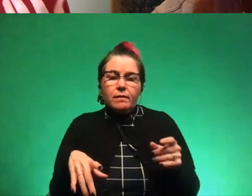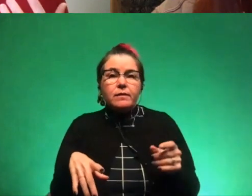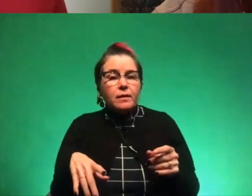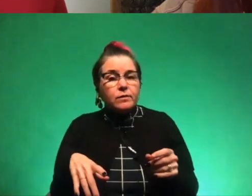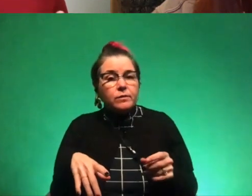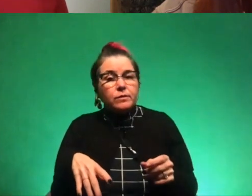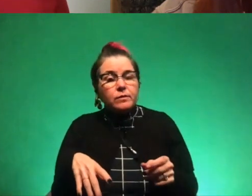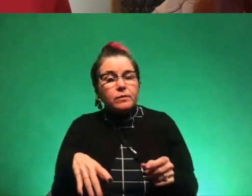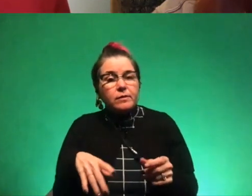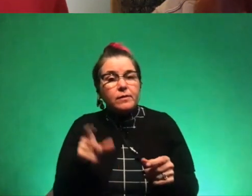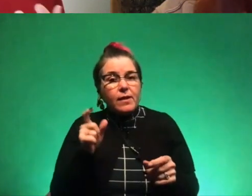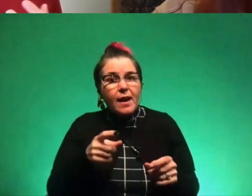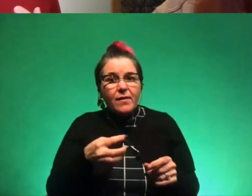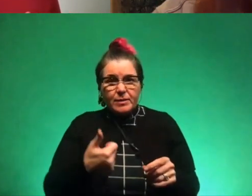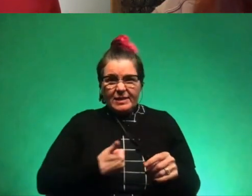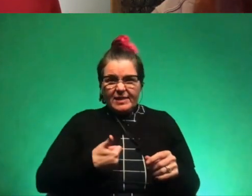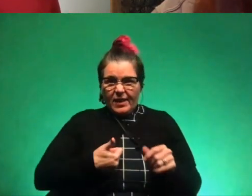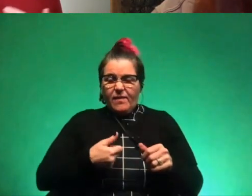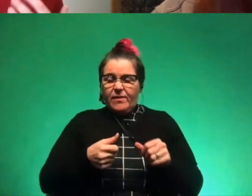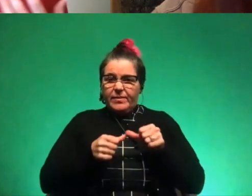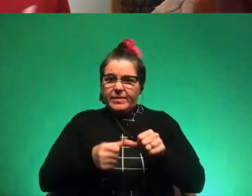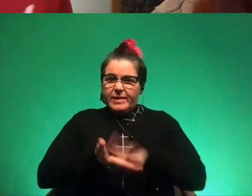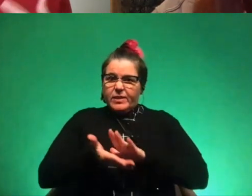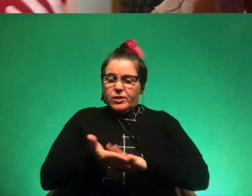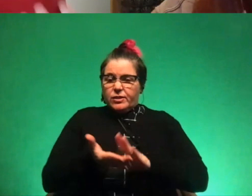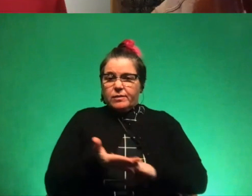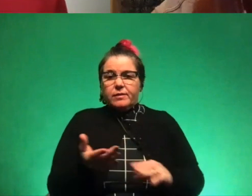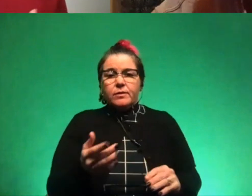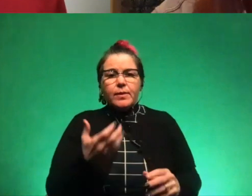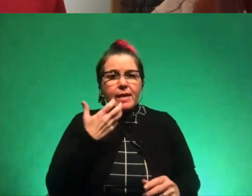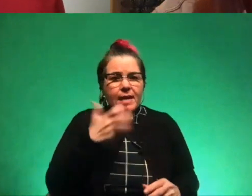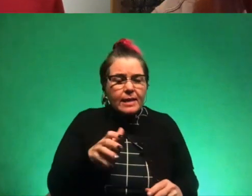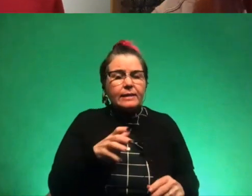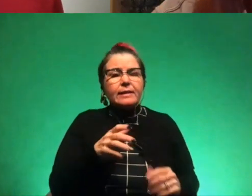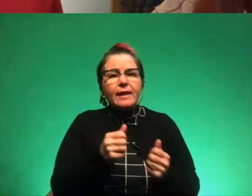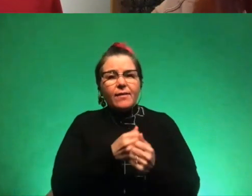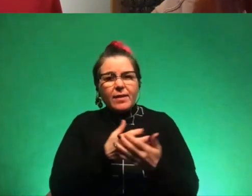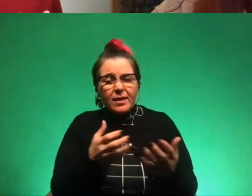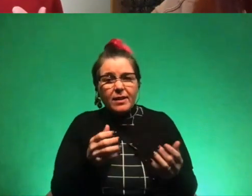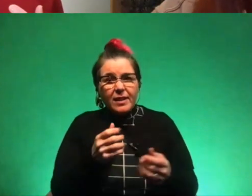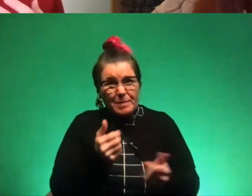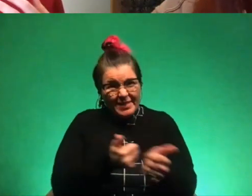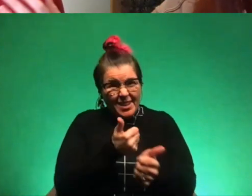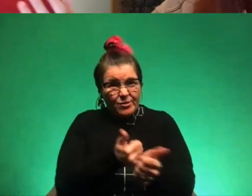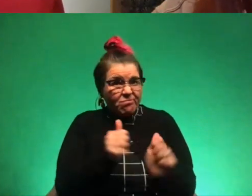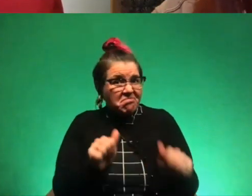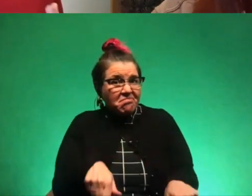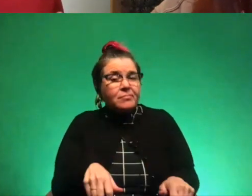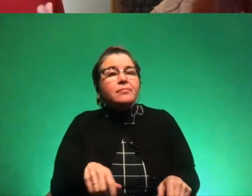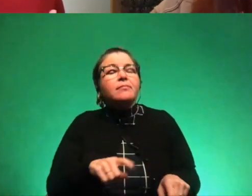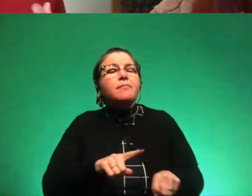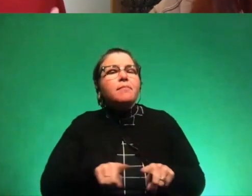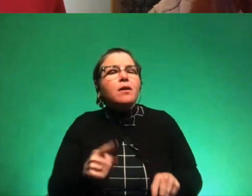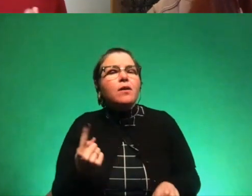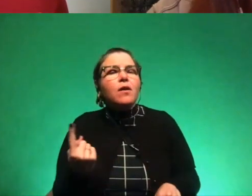have to be quite self-sufficient, you know, with heat and other things it can be quite dangerous, but you're always,